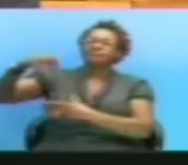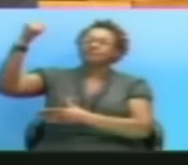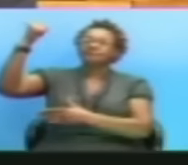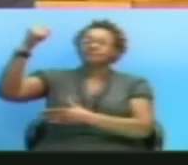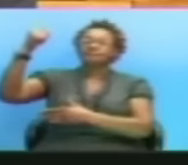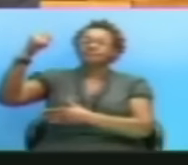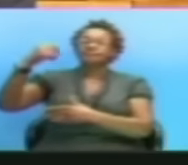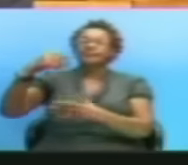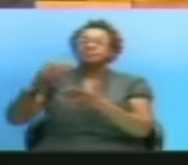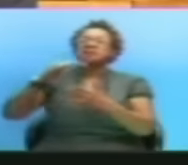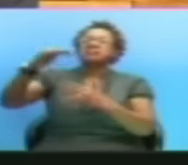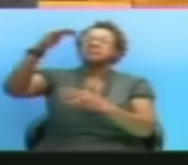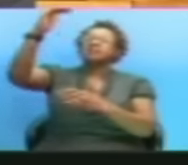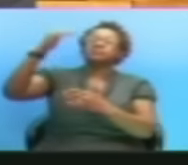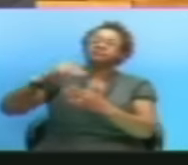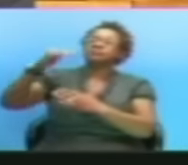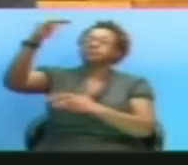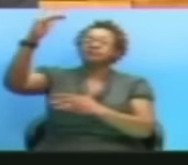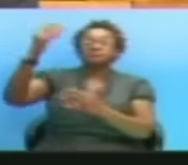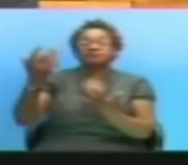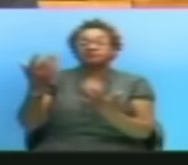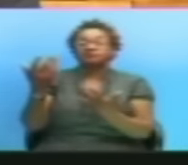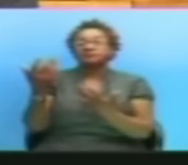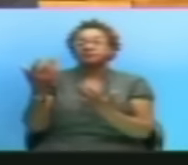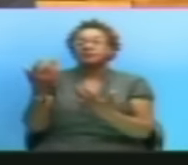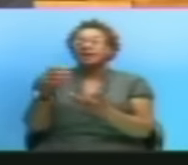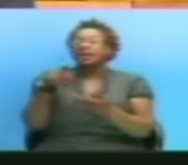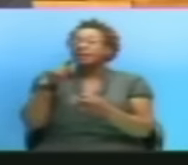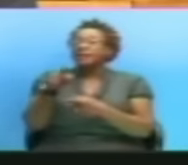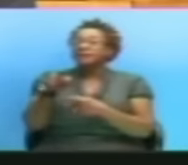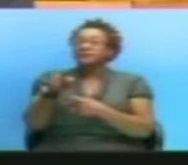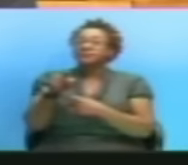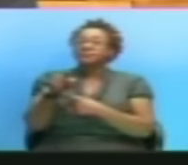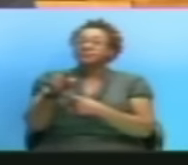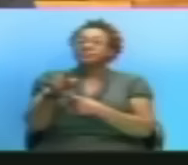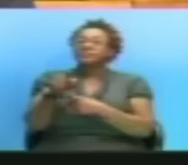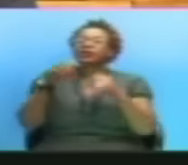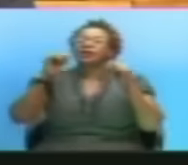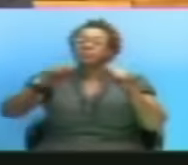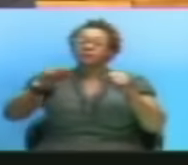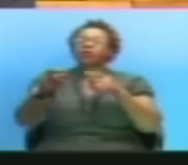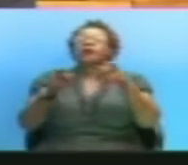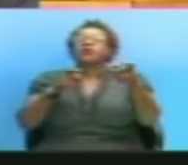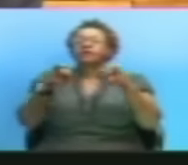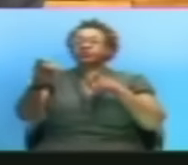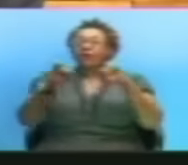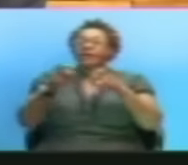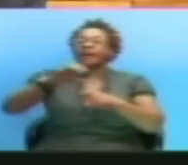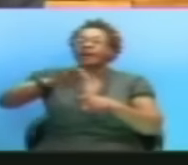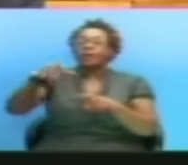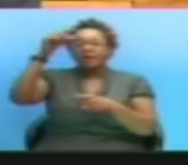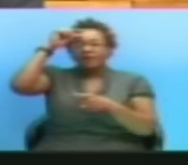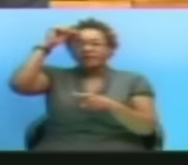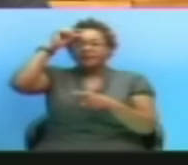built as two-story, three-story extensions. And it would have been the control of the county government,